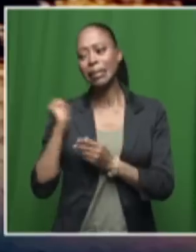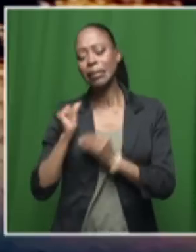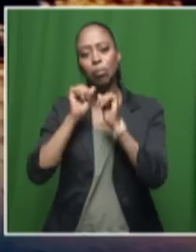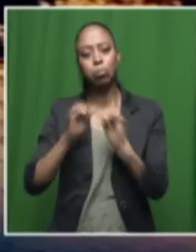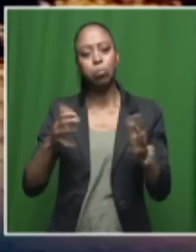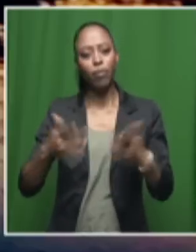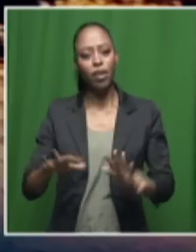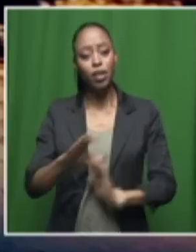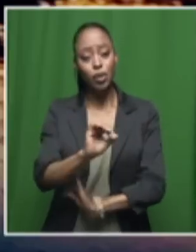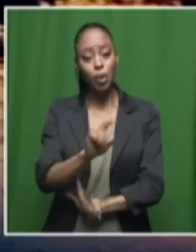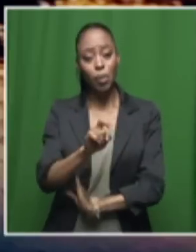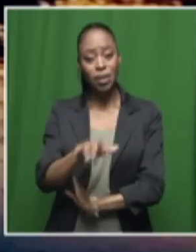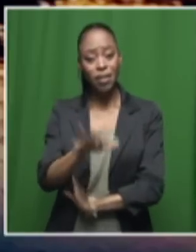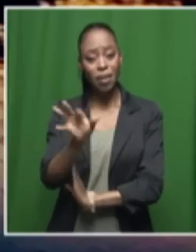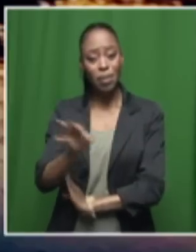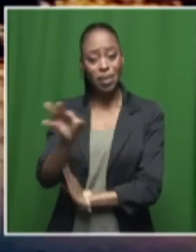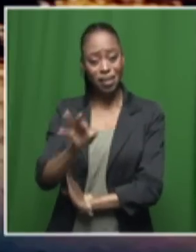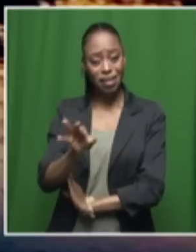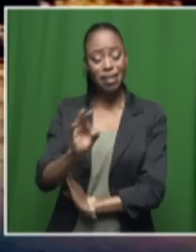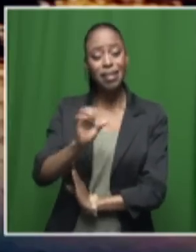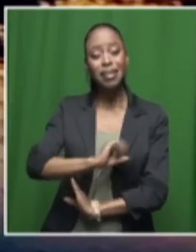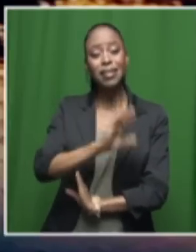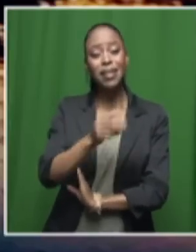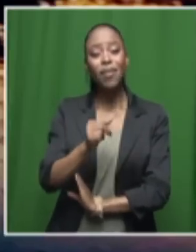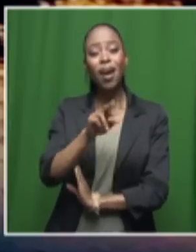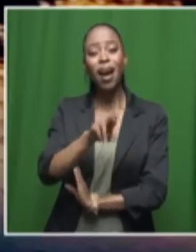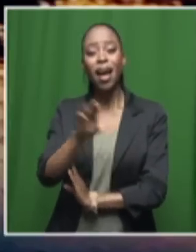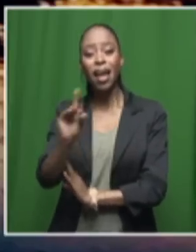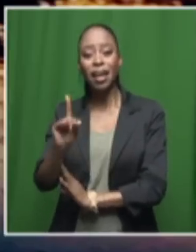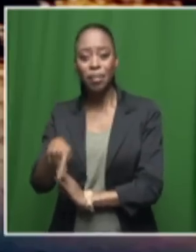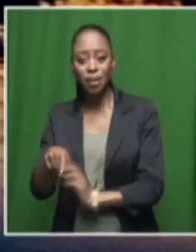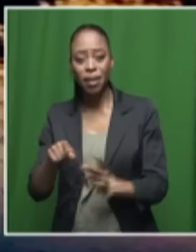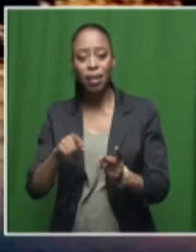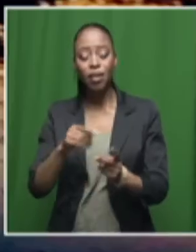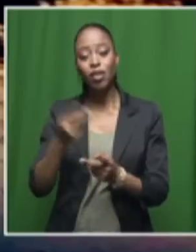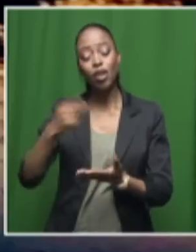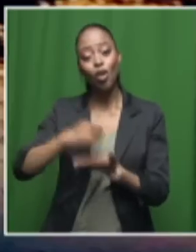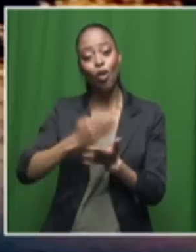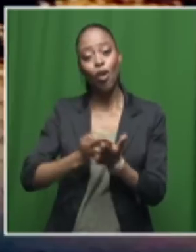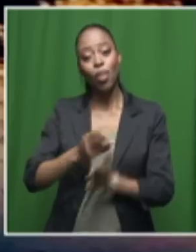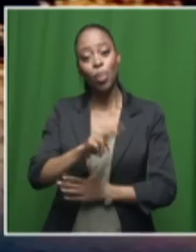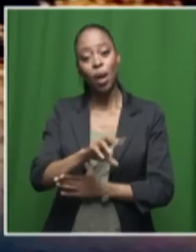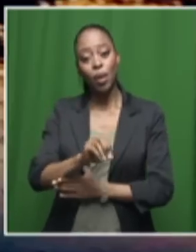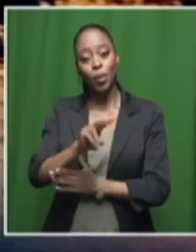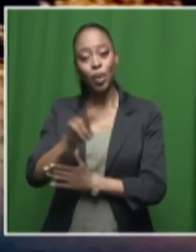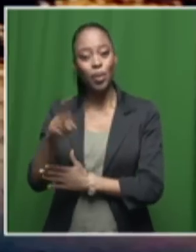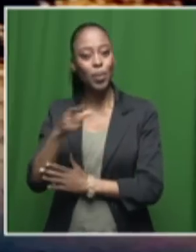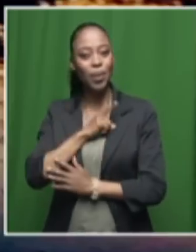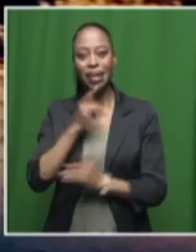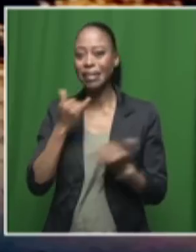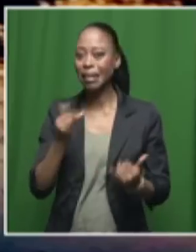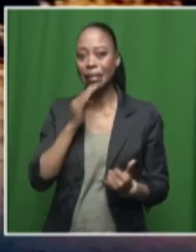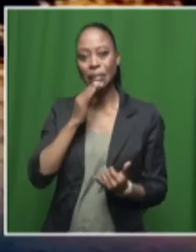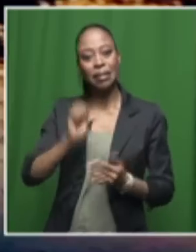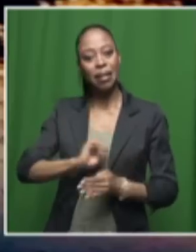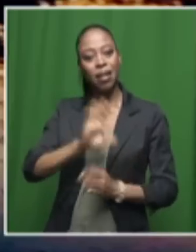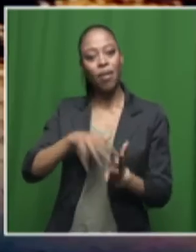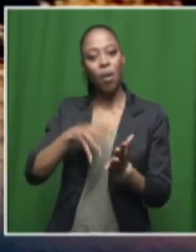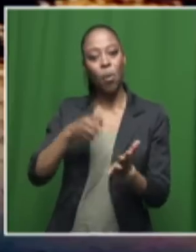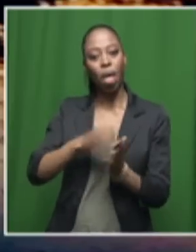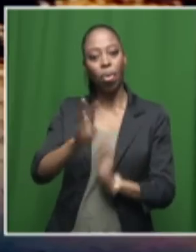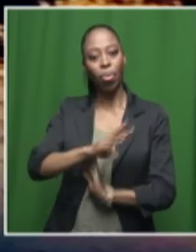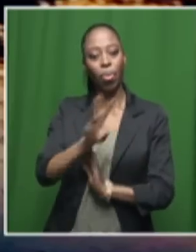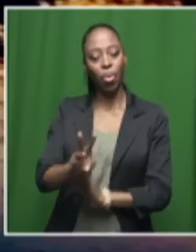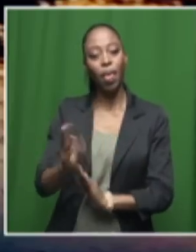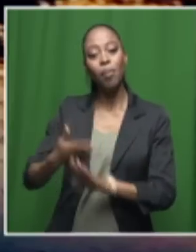The 0.7% in South Africa's real domestic product in the second quarter of 2022 has put the country in a weakened state than